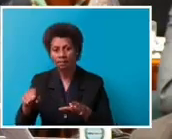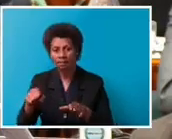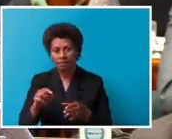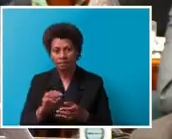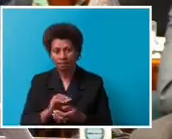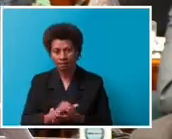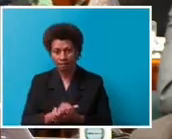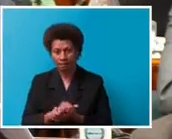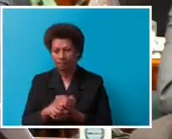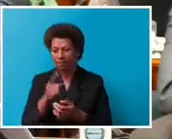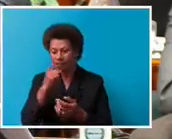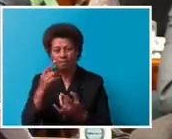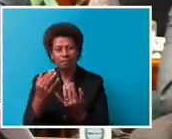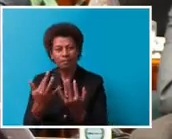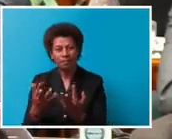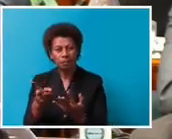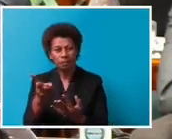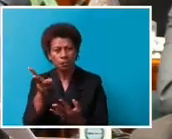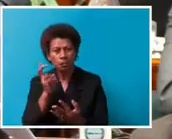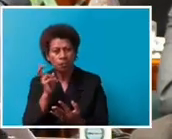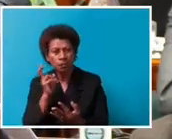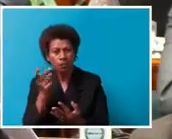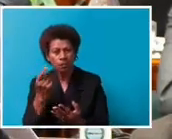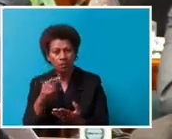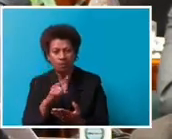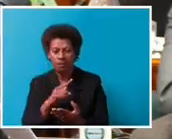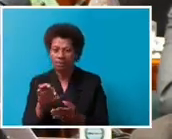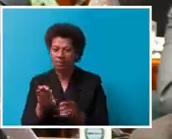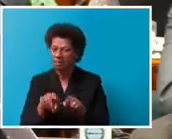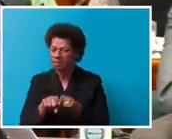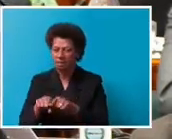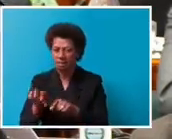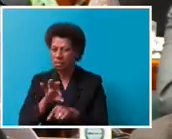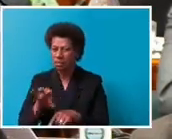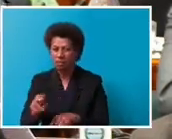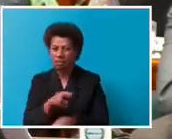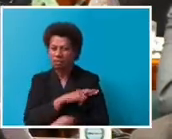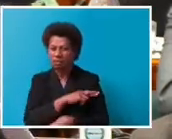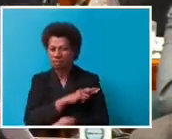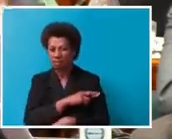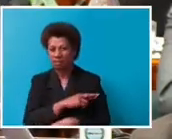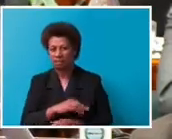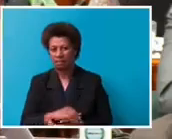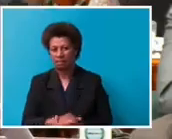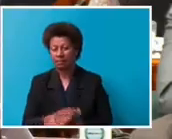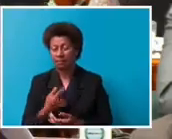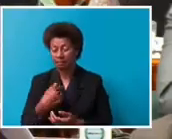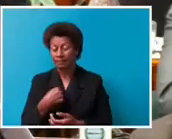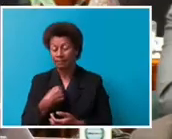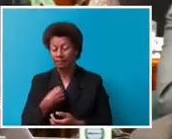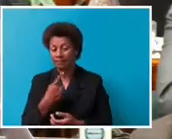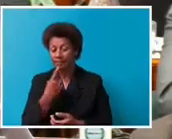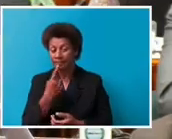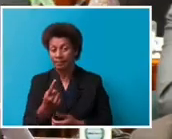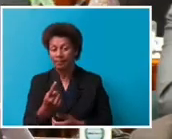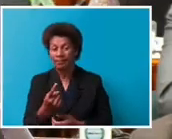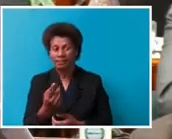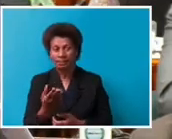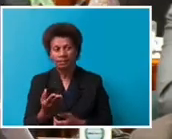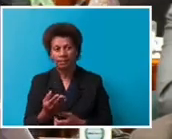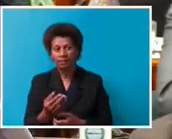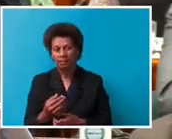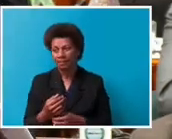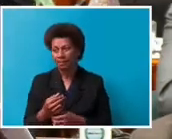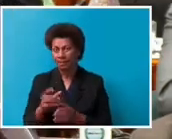is, Mr. Speaker, say highly, highly irresponsible. And I'll just give you one just recent